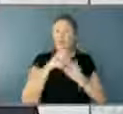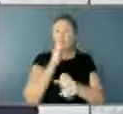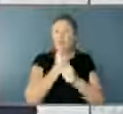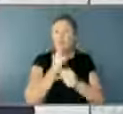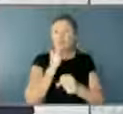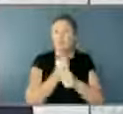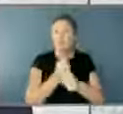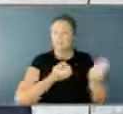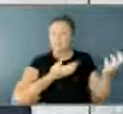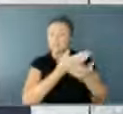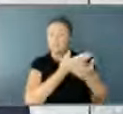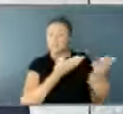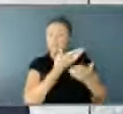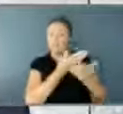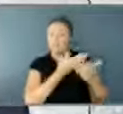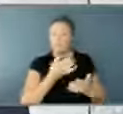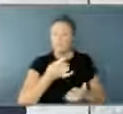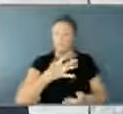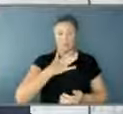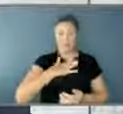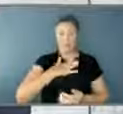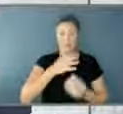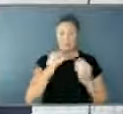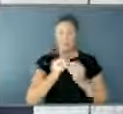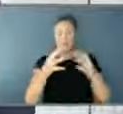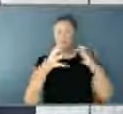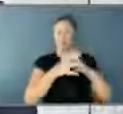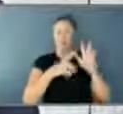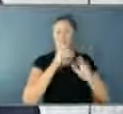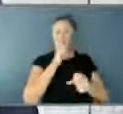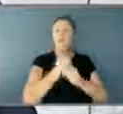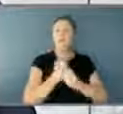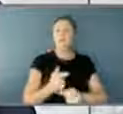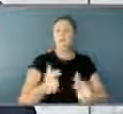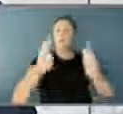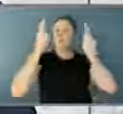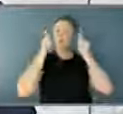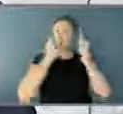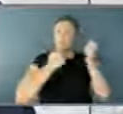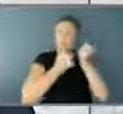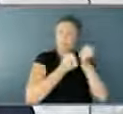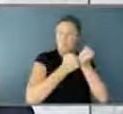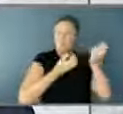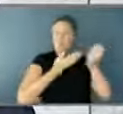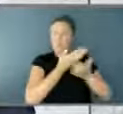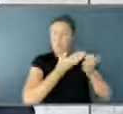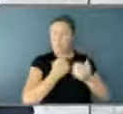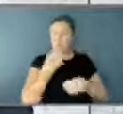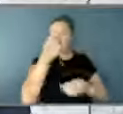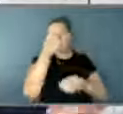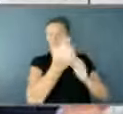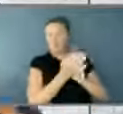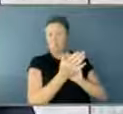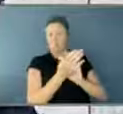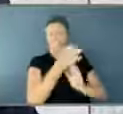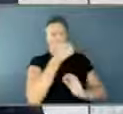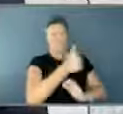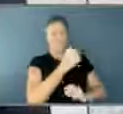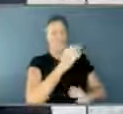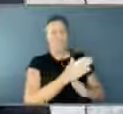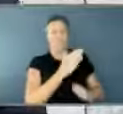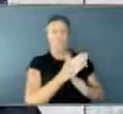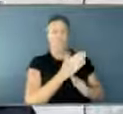myself directly with the Premier as needed, but they know they will get what they need, and I think they're doing a very good job, as well as dealing